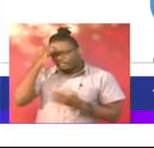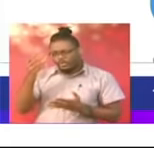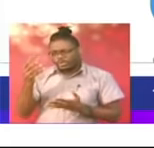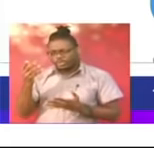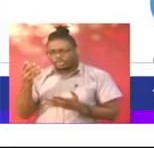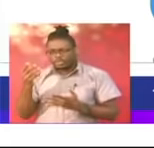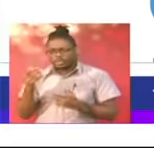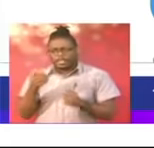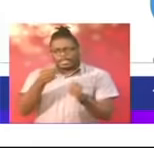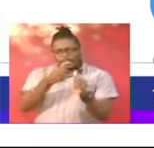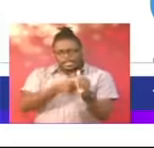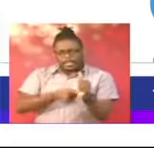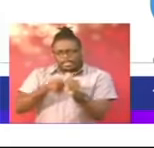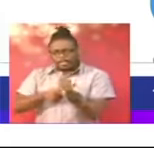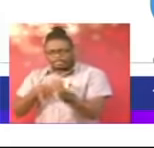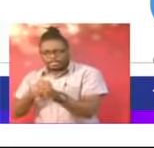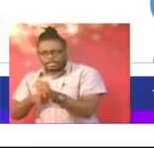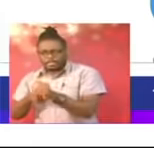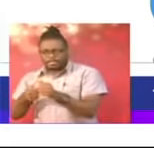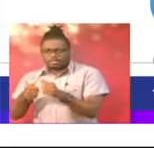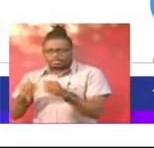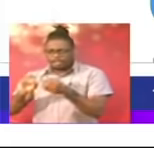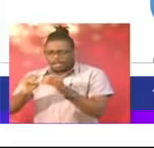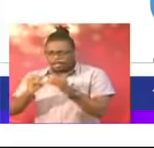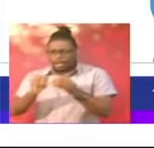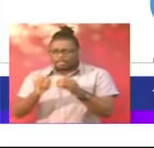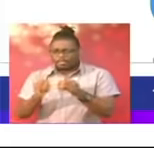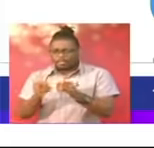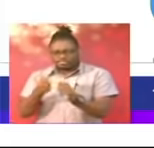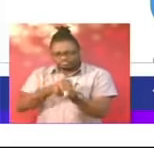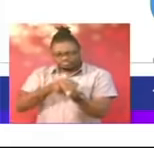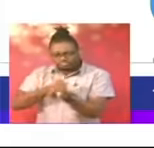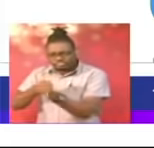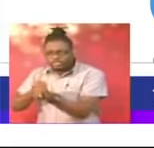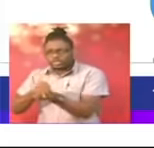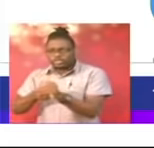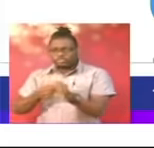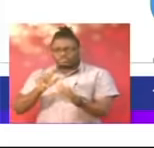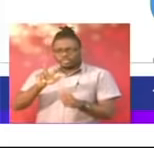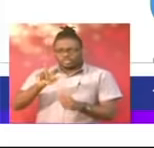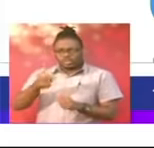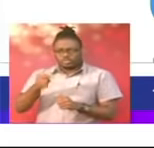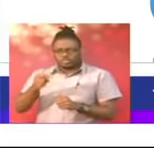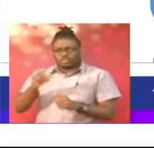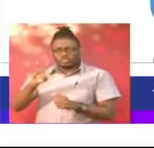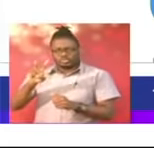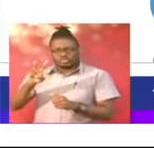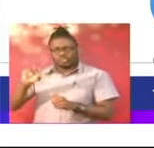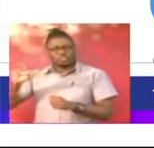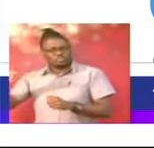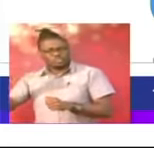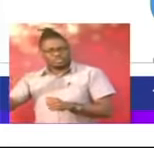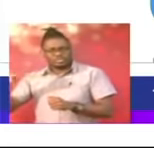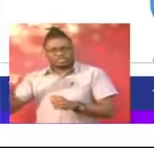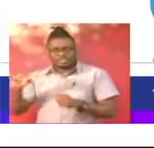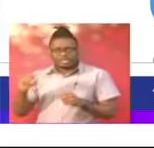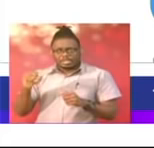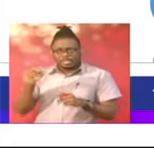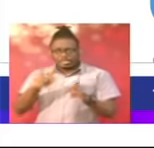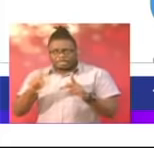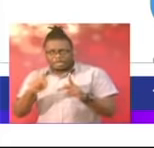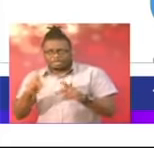media release, we see that about 3,200 second doses were administered between Friday